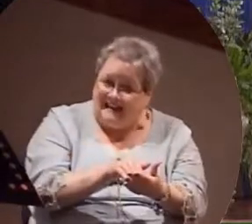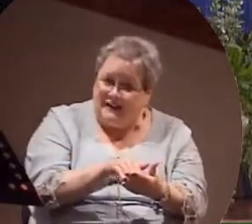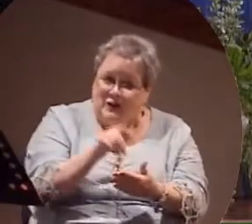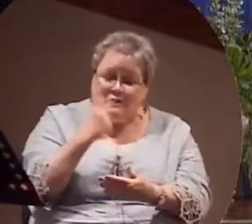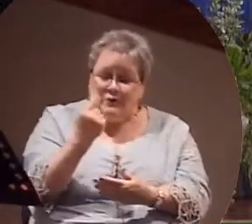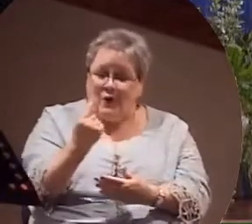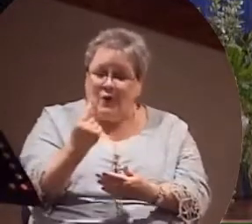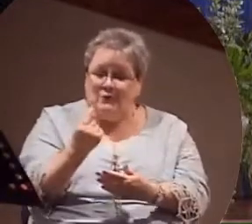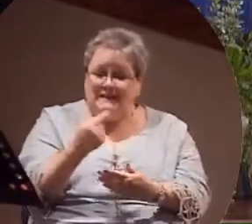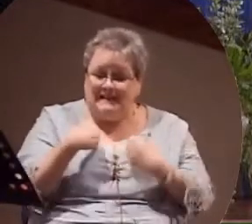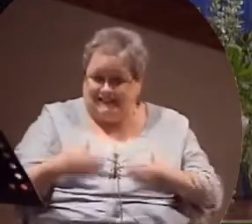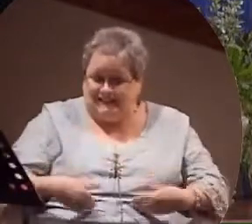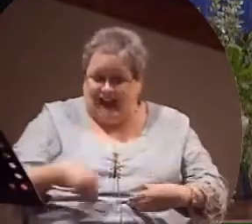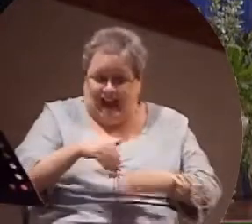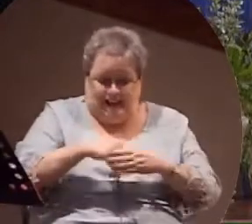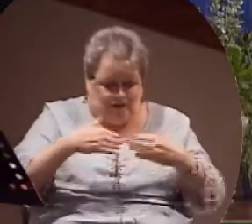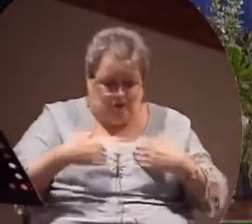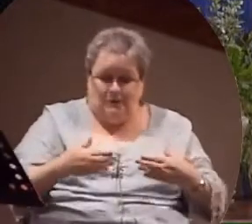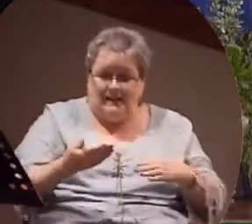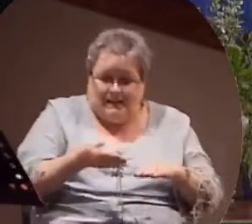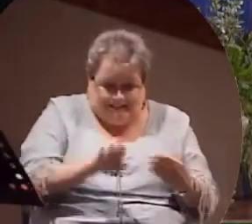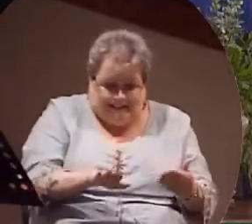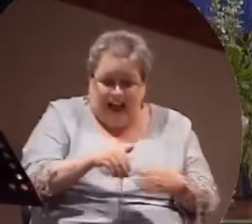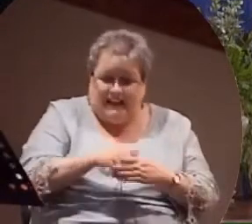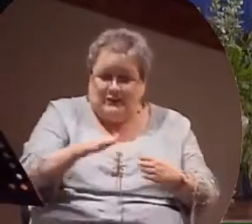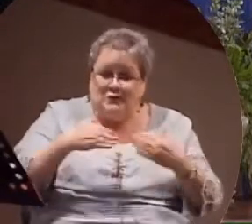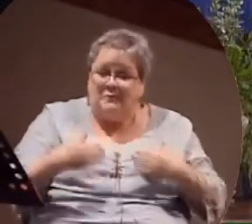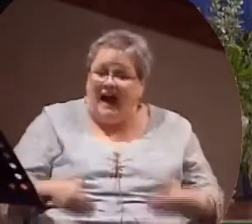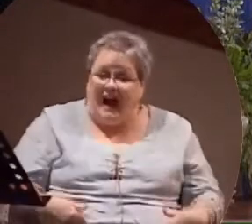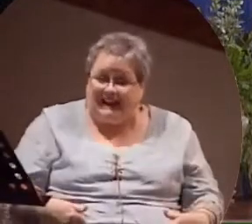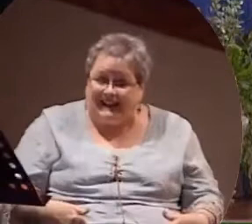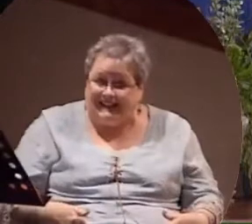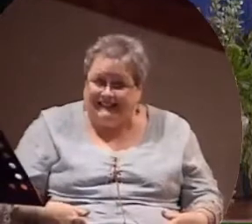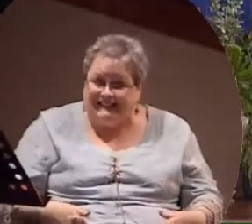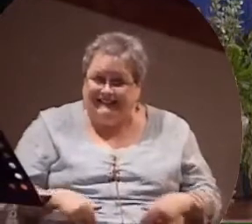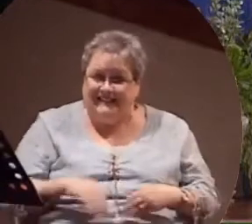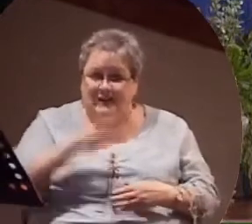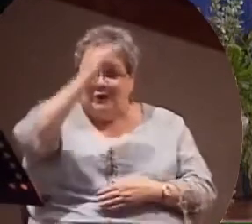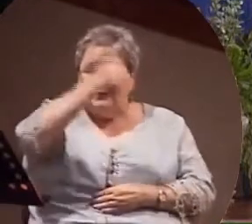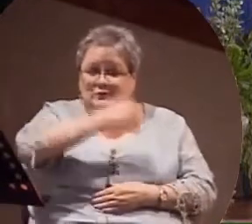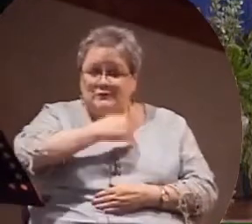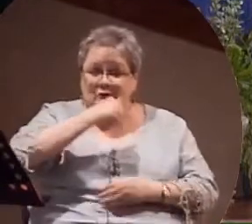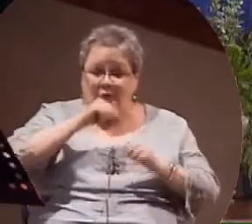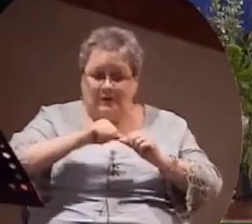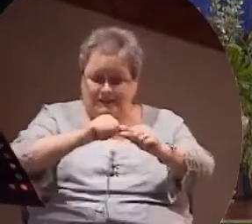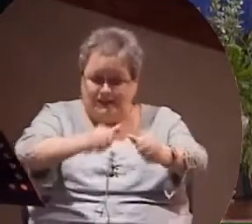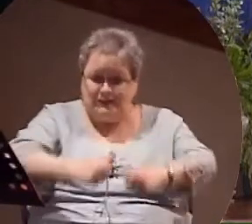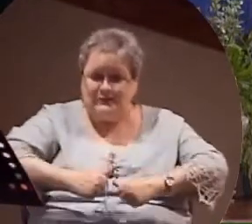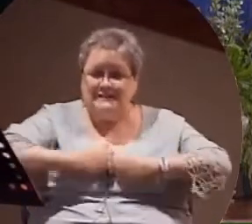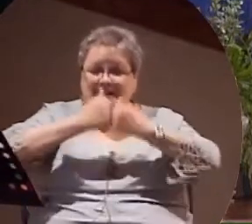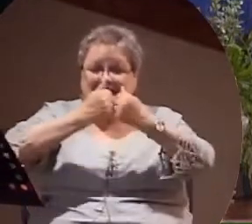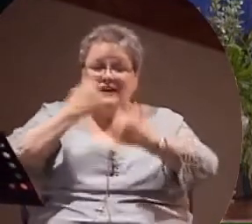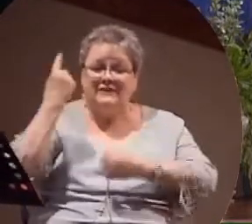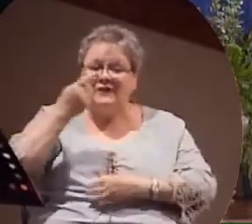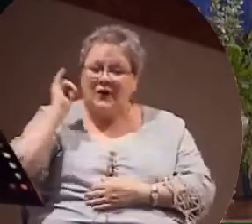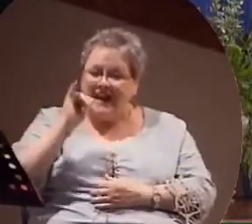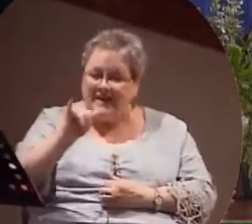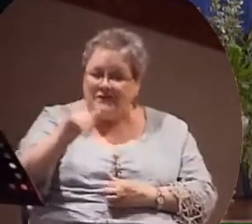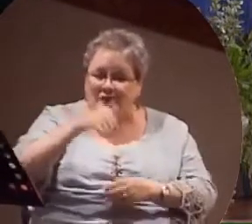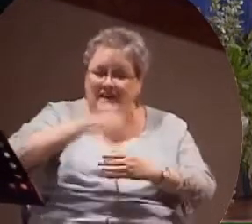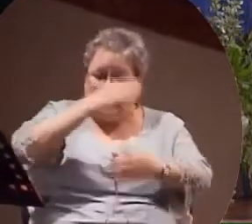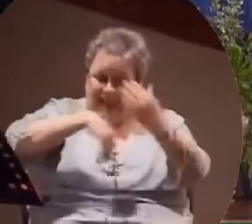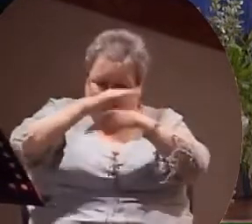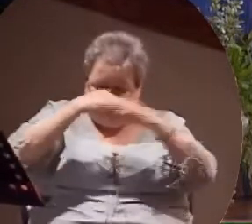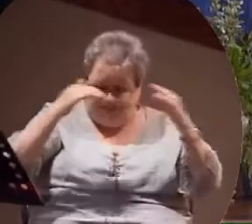you've been saved by the good grace of God? Thank God. I might stray. I might get cold. I might be get like a cold as a